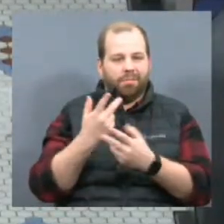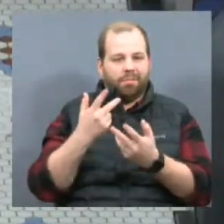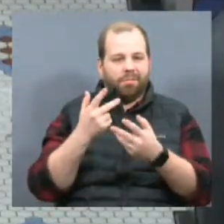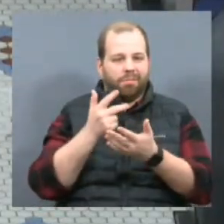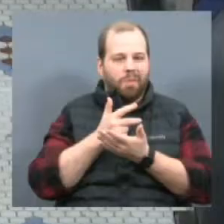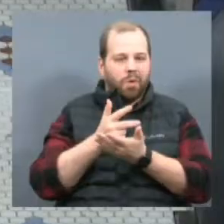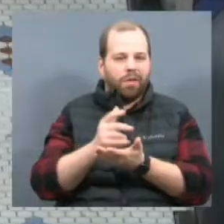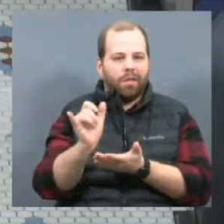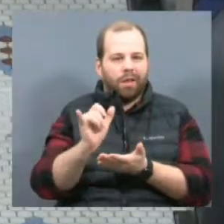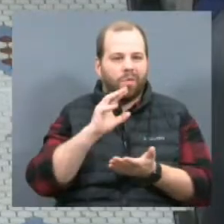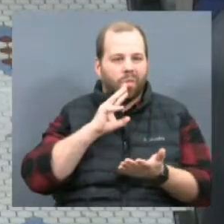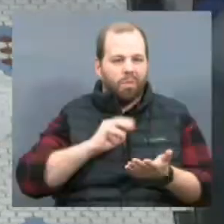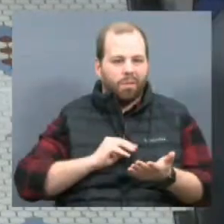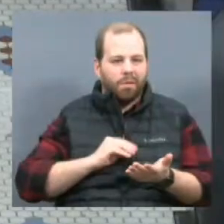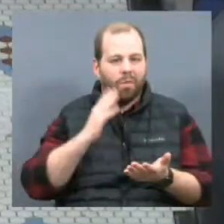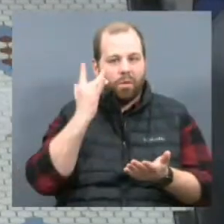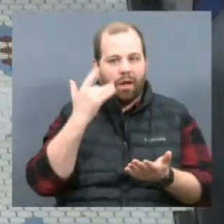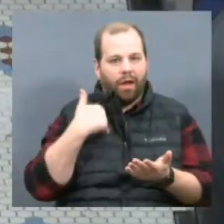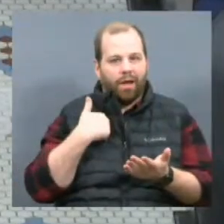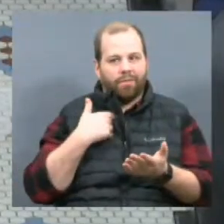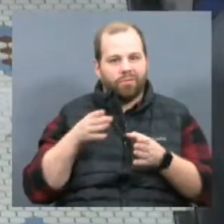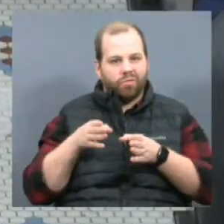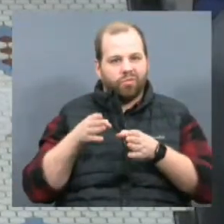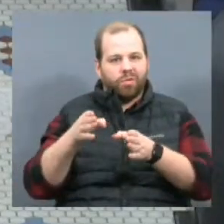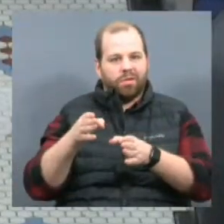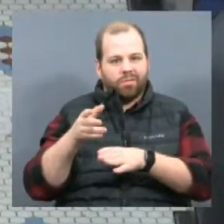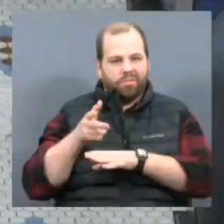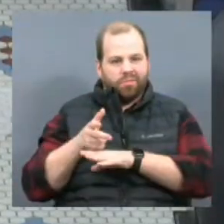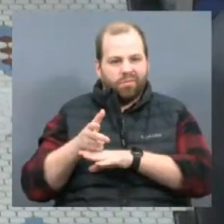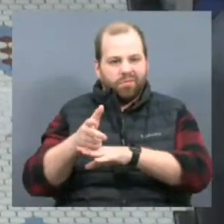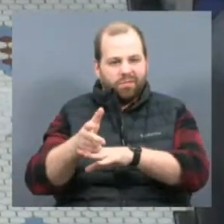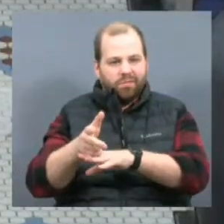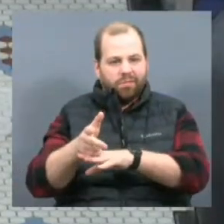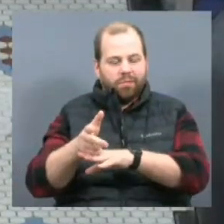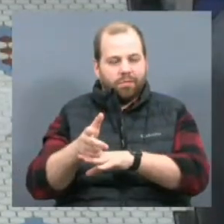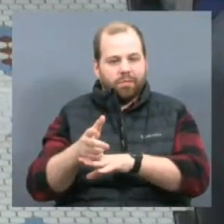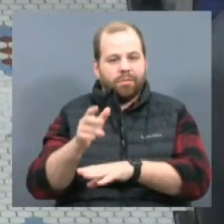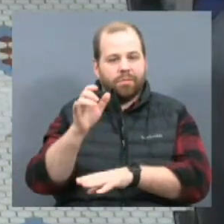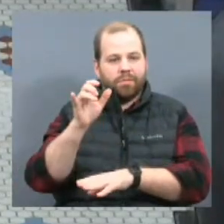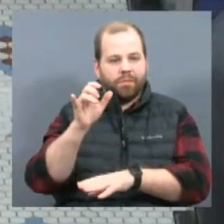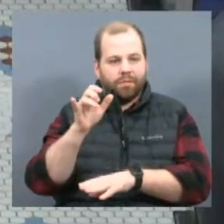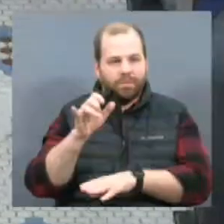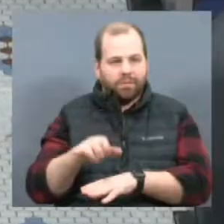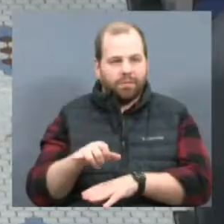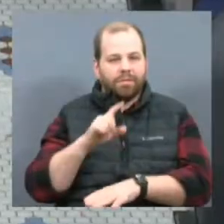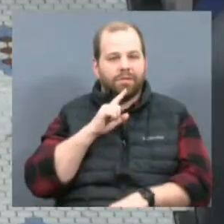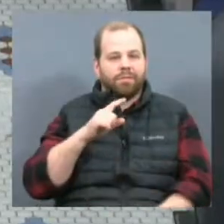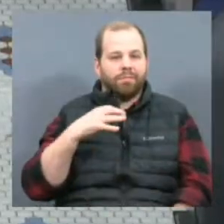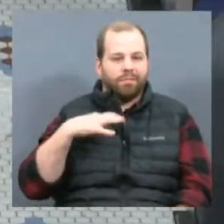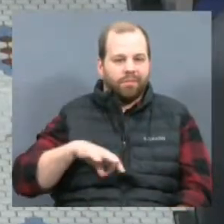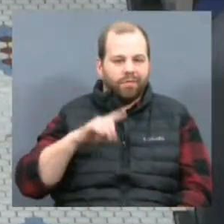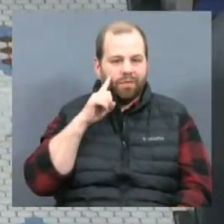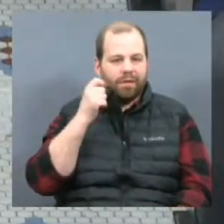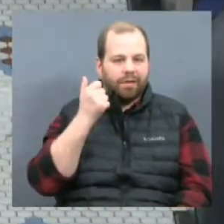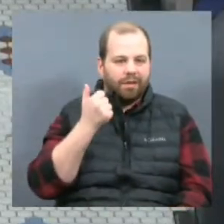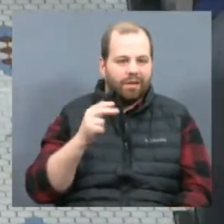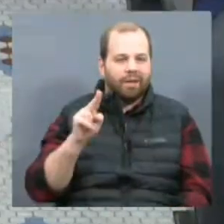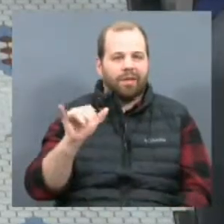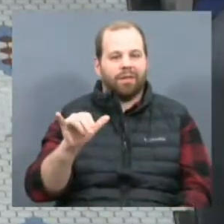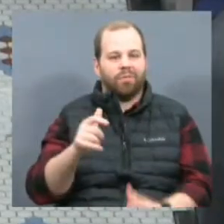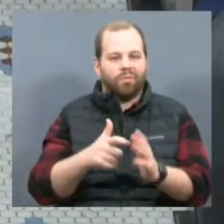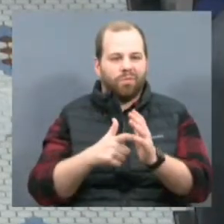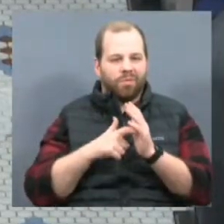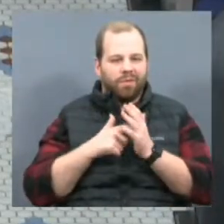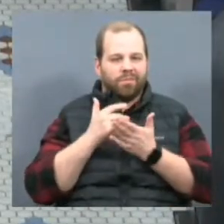at Walmart, because you have on-street parking. And on-street parking is a credit to any required parking. So